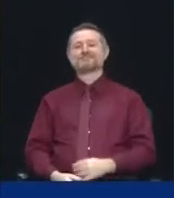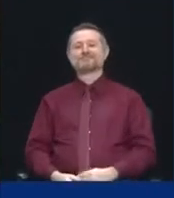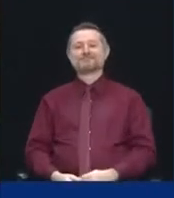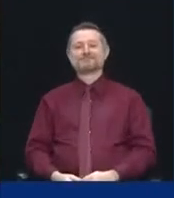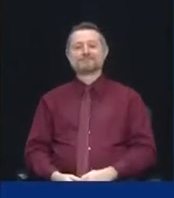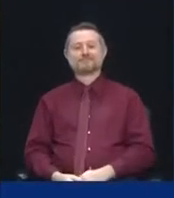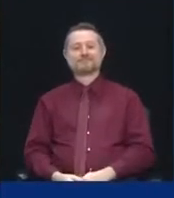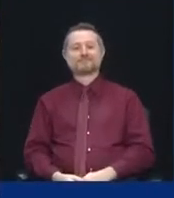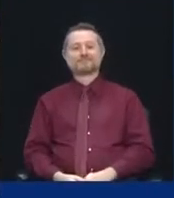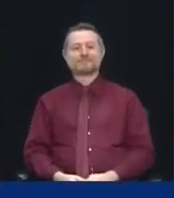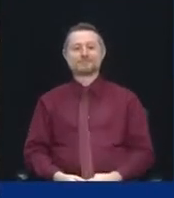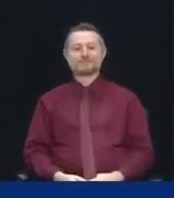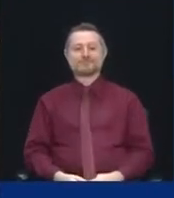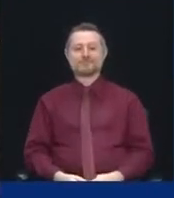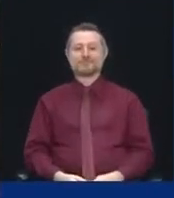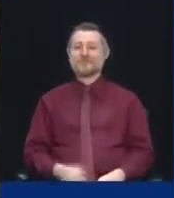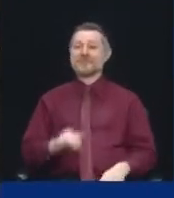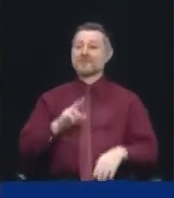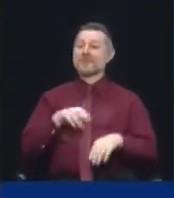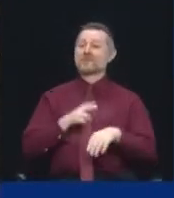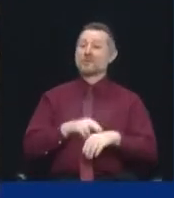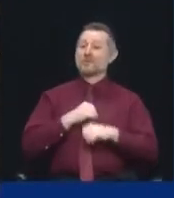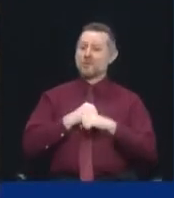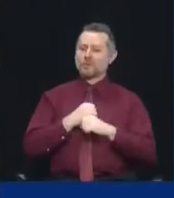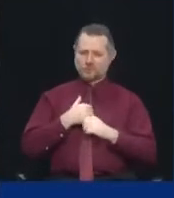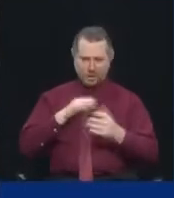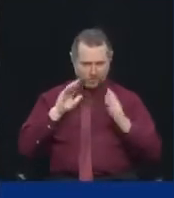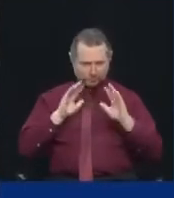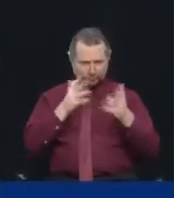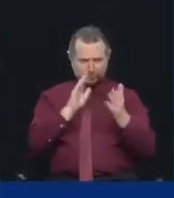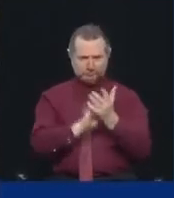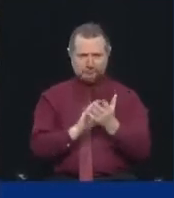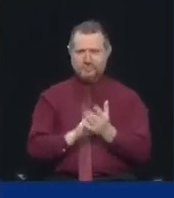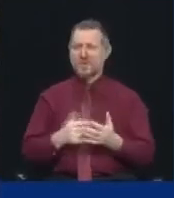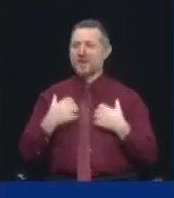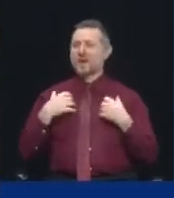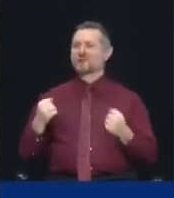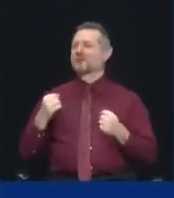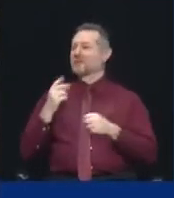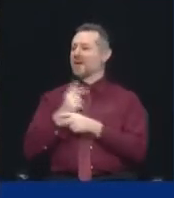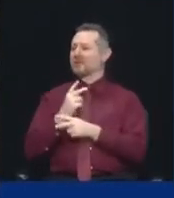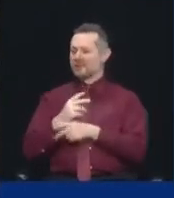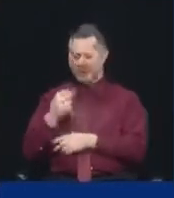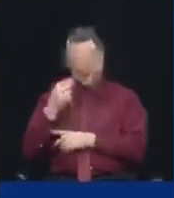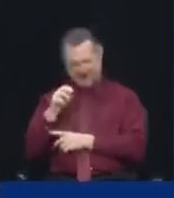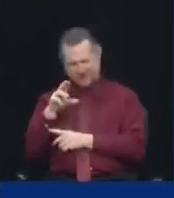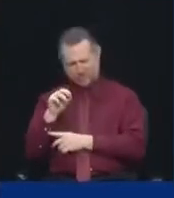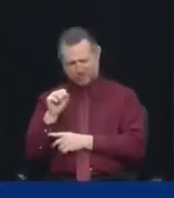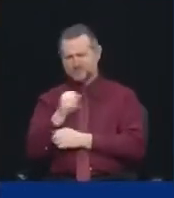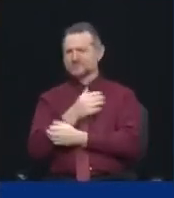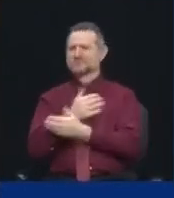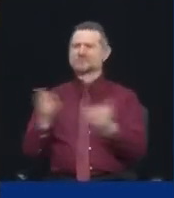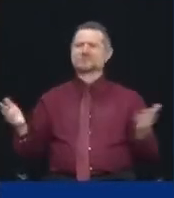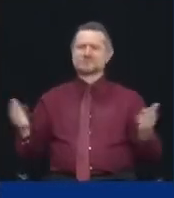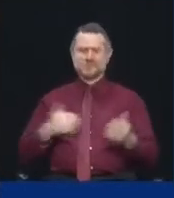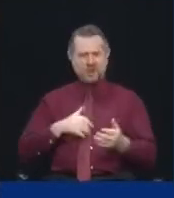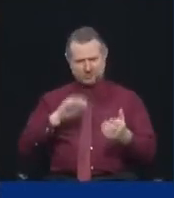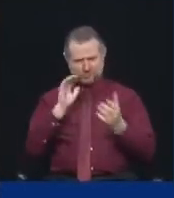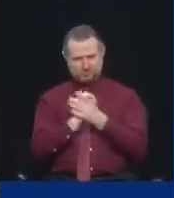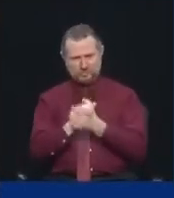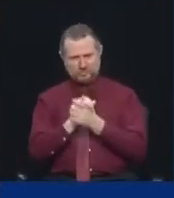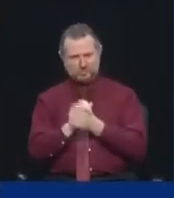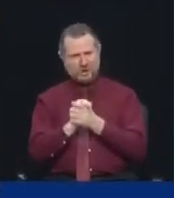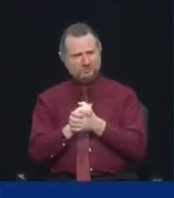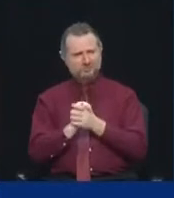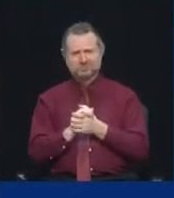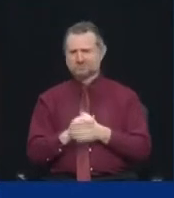So to the National Guard, to our healthcare heroes, and especially to Governor Cuomo, congratulations to each